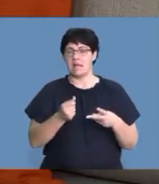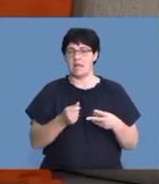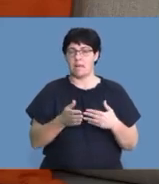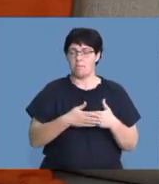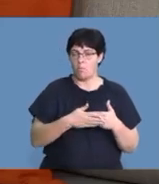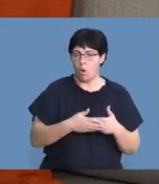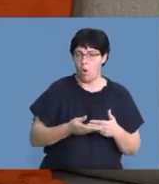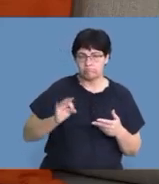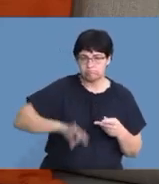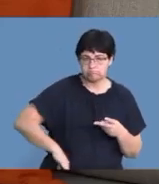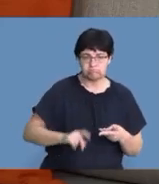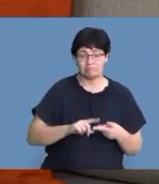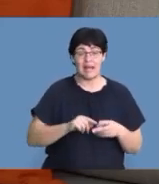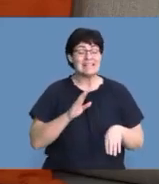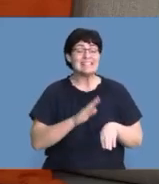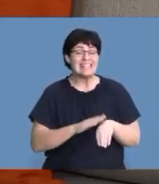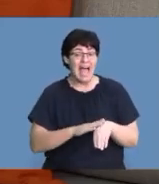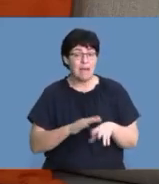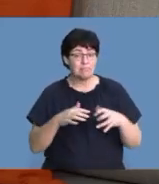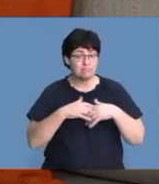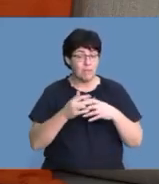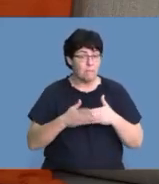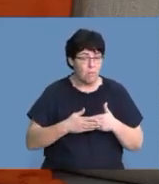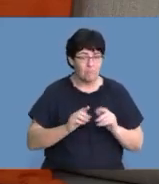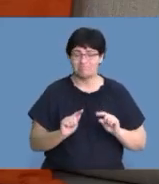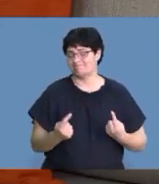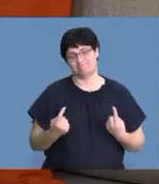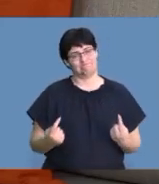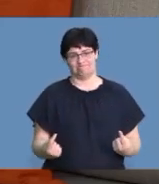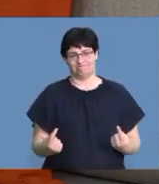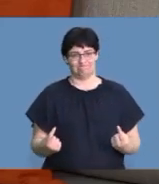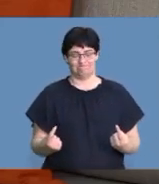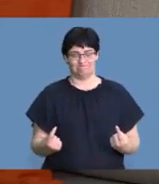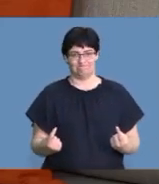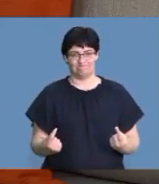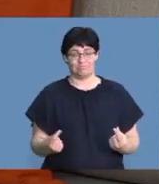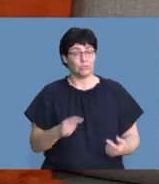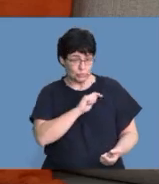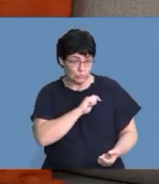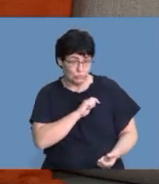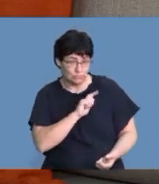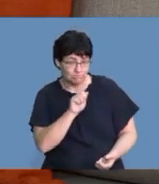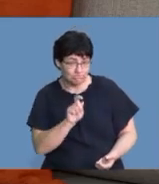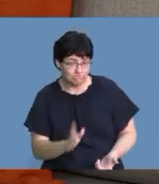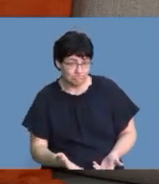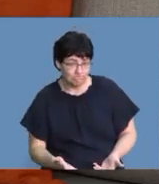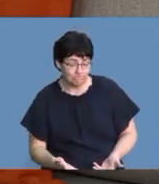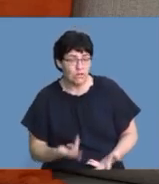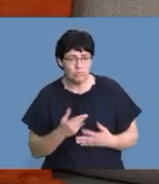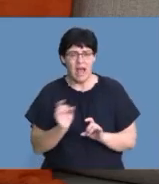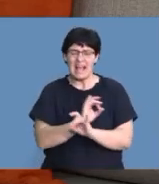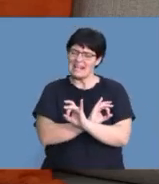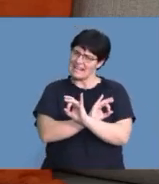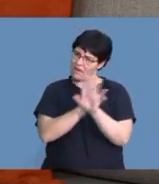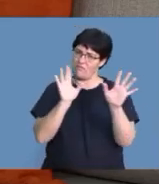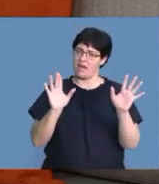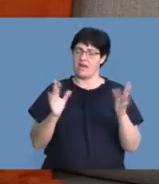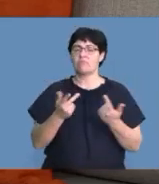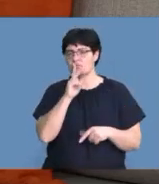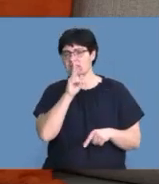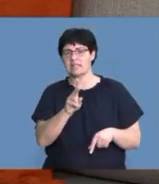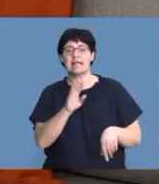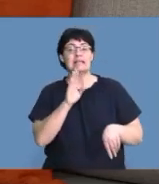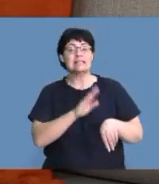more money. You can't make more time. Yeah. True? So we're going to chat about time and